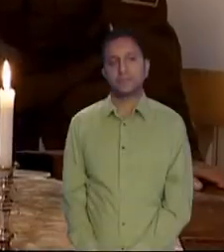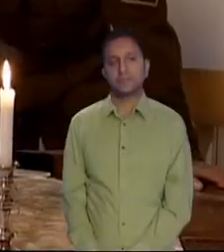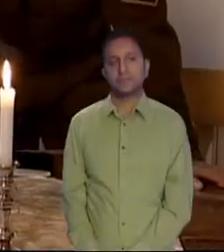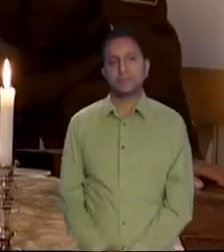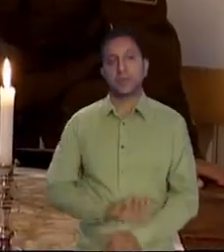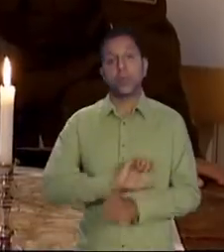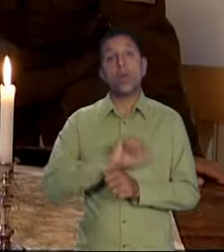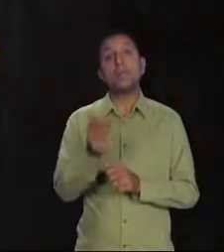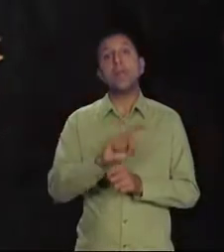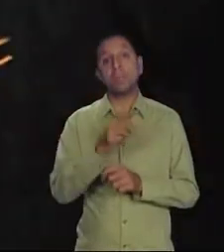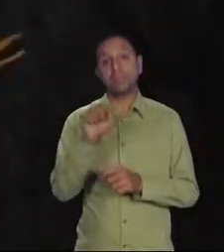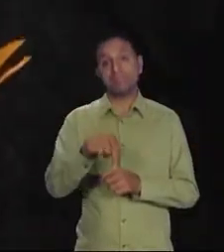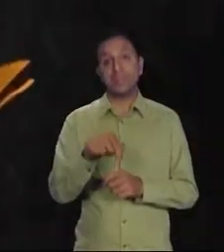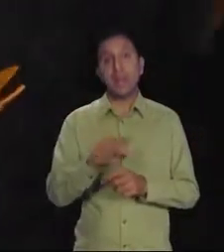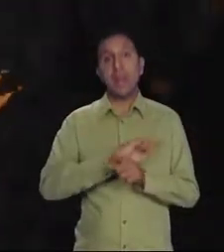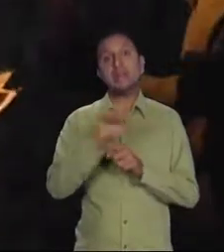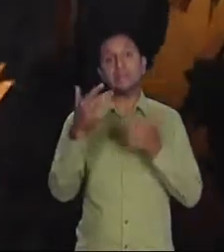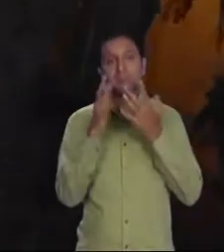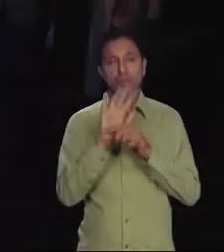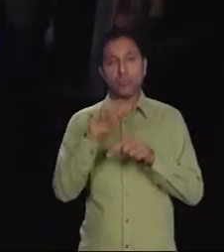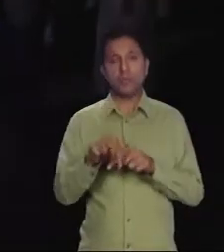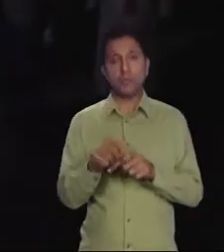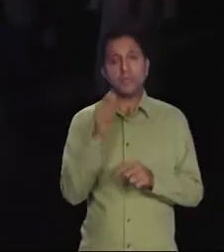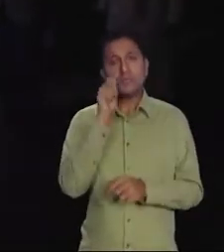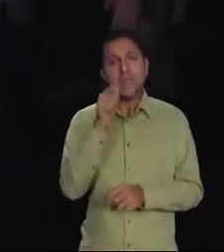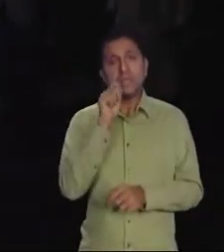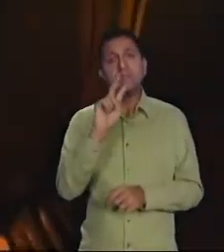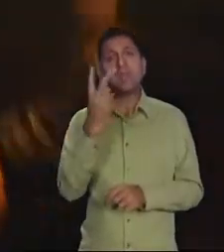Coming up later in the show, spying in the Second World War with a